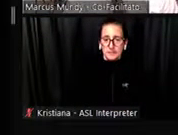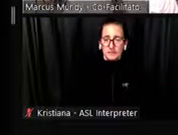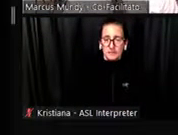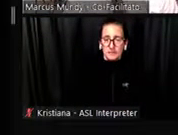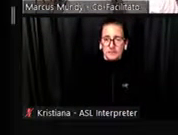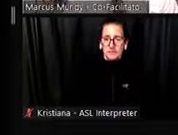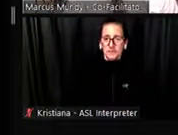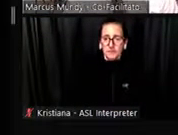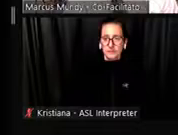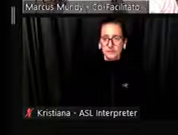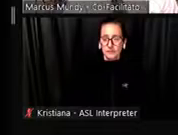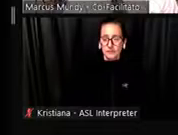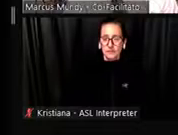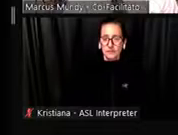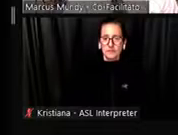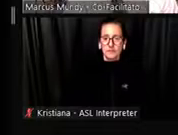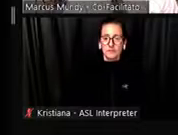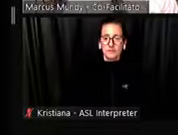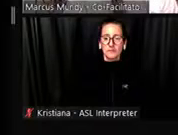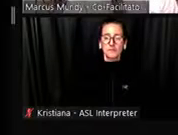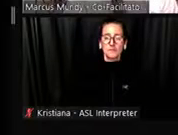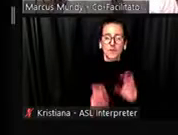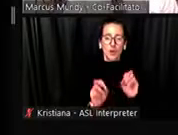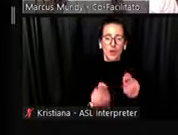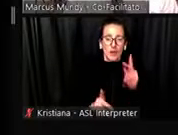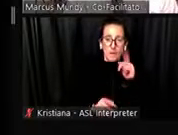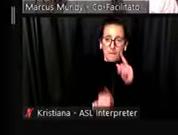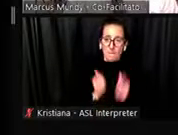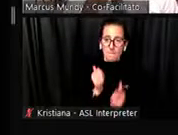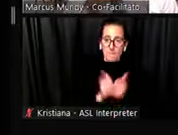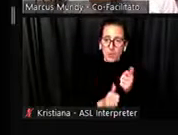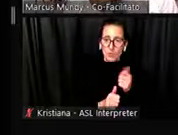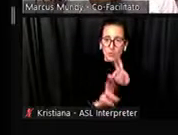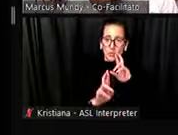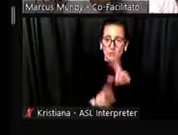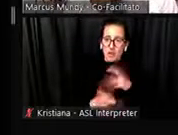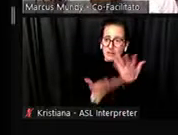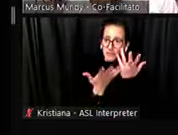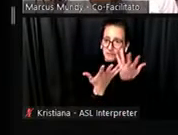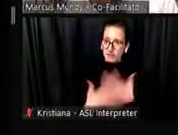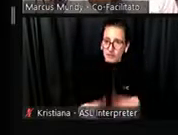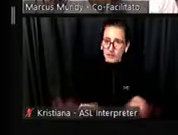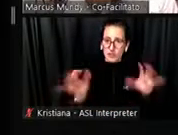And looks like we've slowed down, so I'll share these results here. Okay.